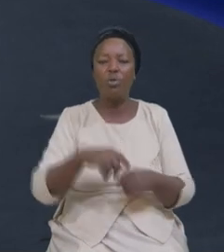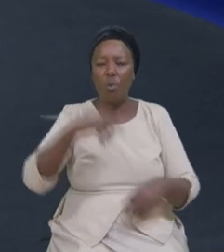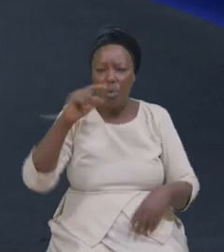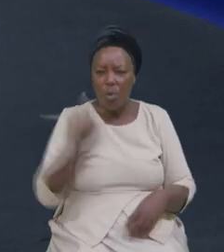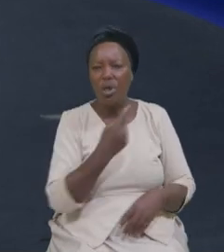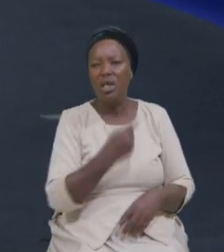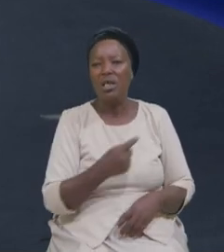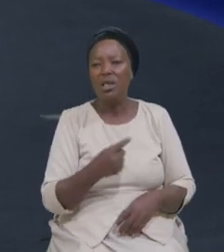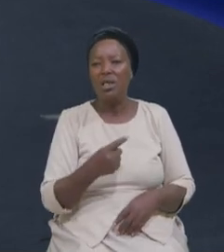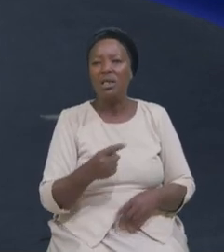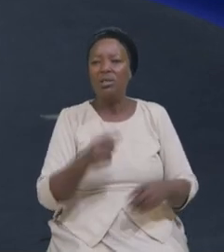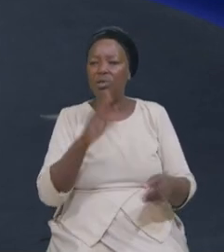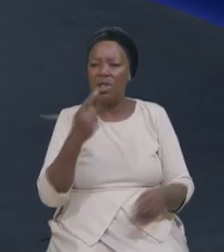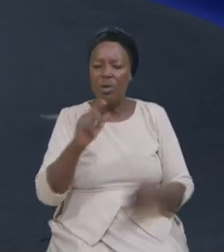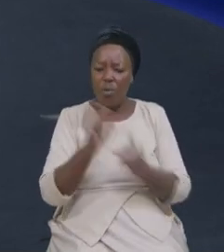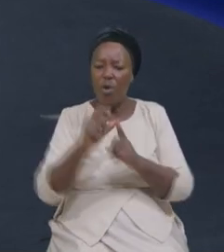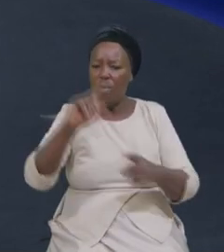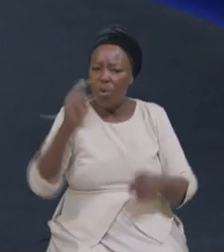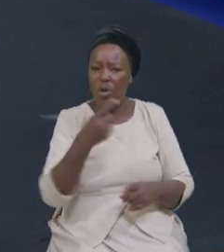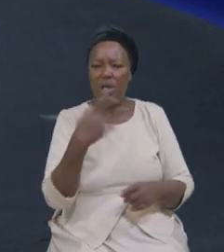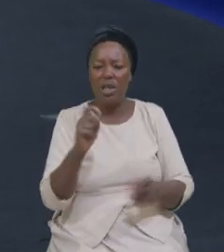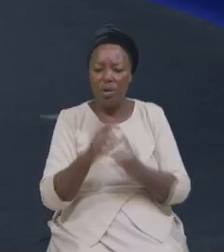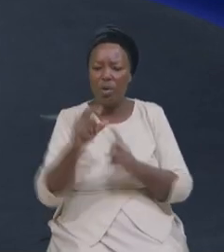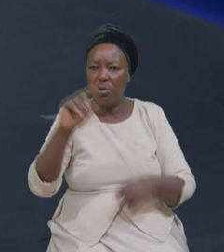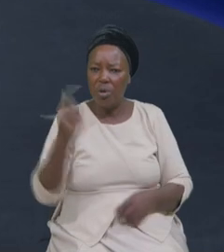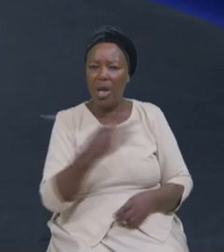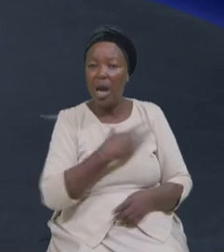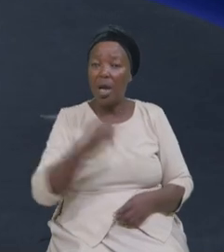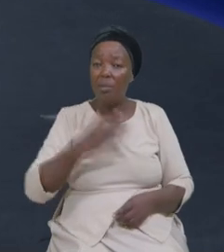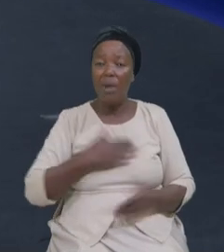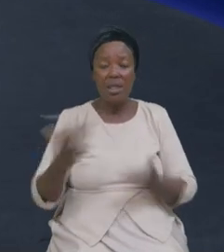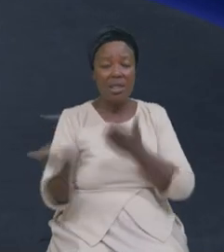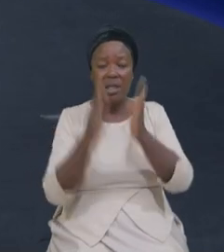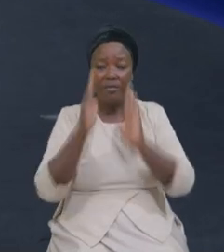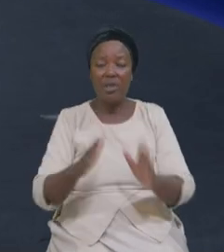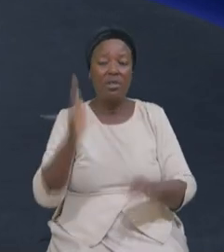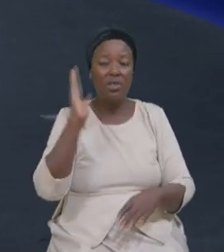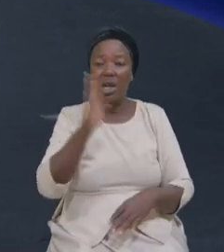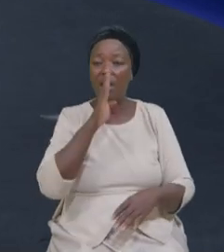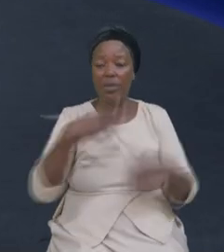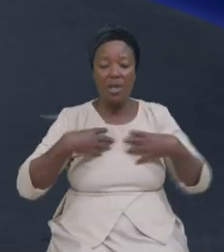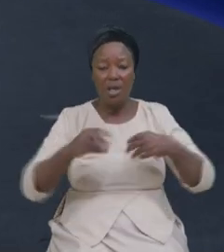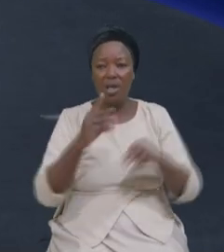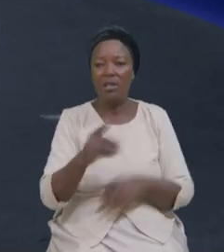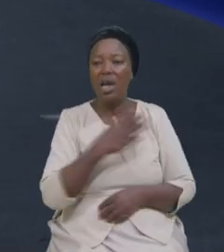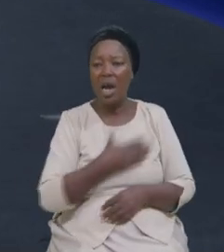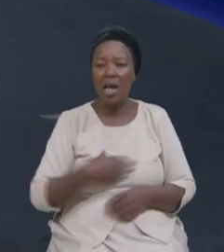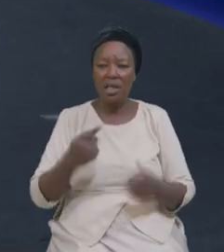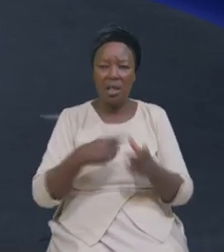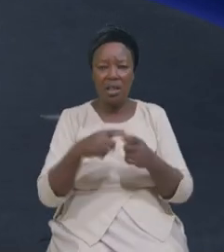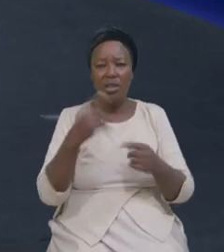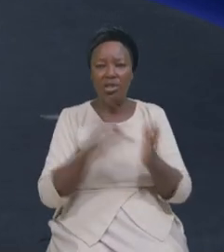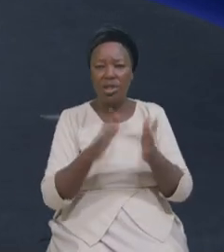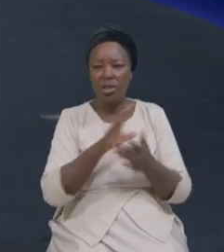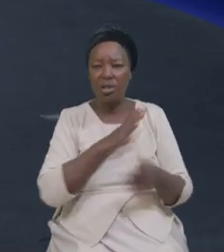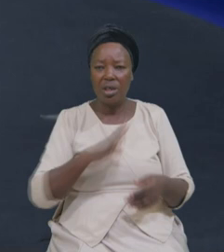The word only, the word only, and my servant shall be healed. And Jesus said, I've not